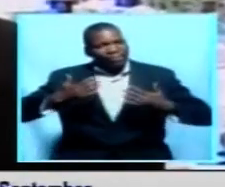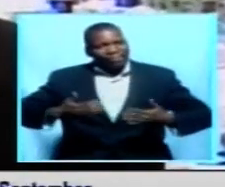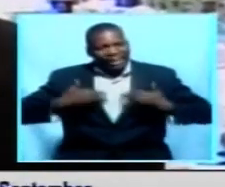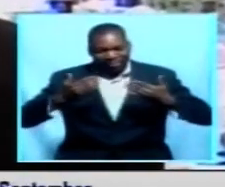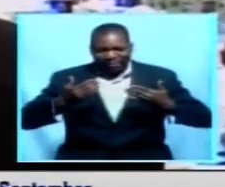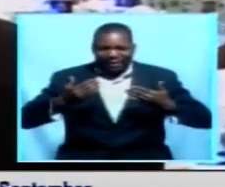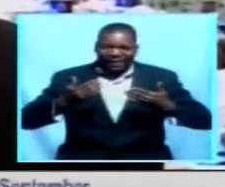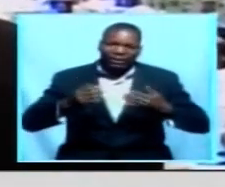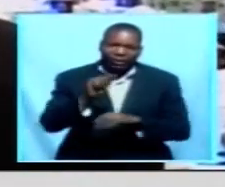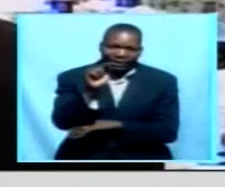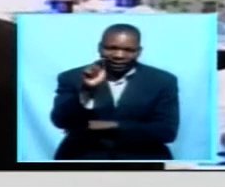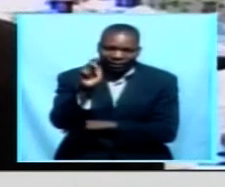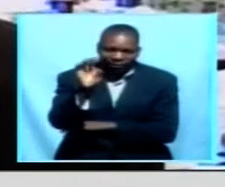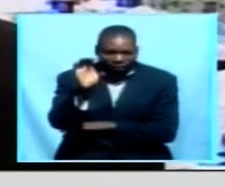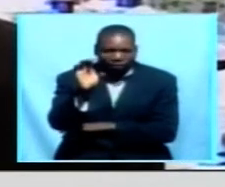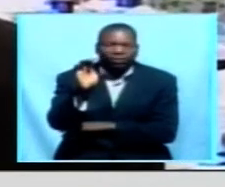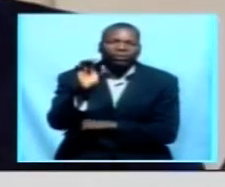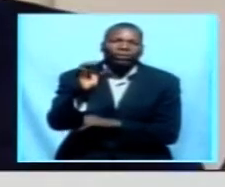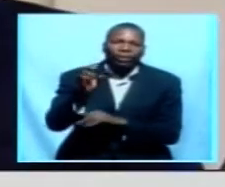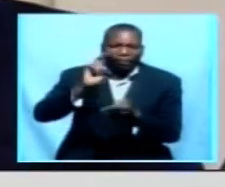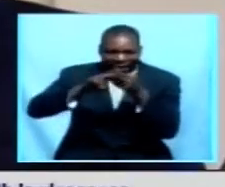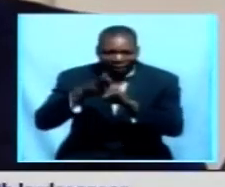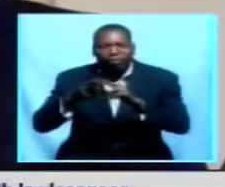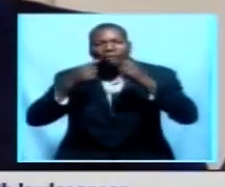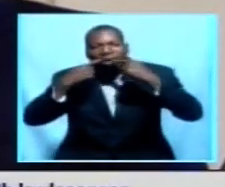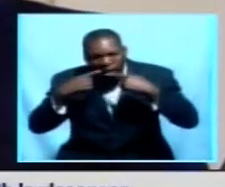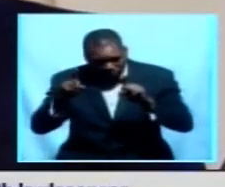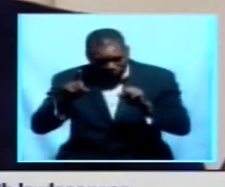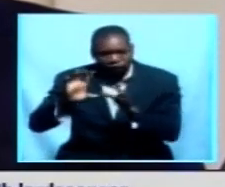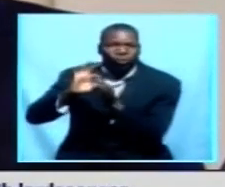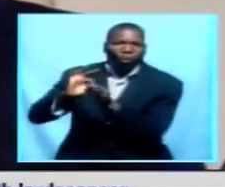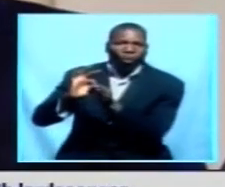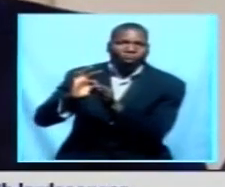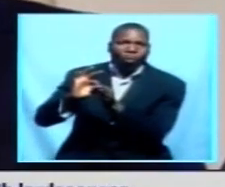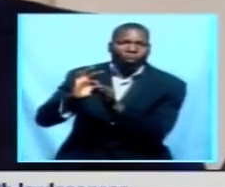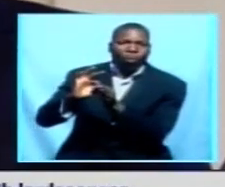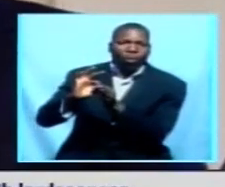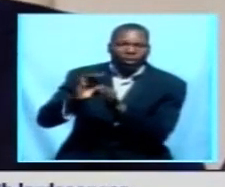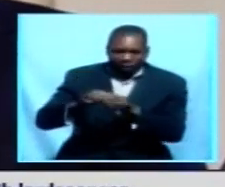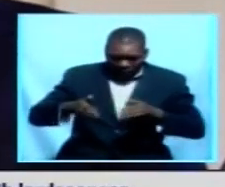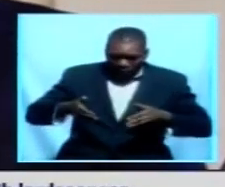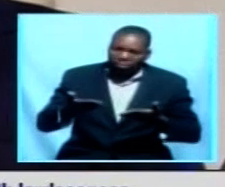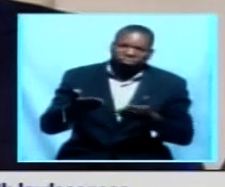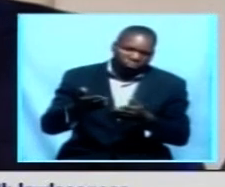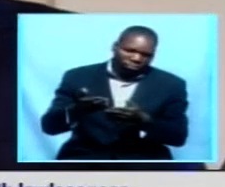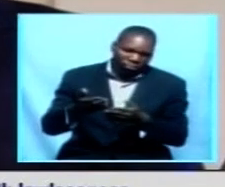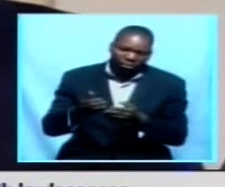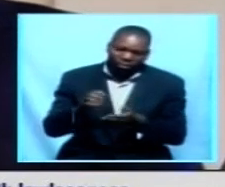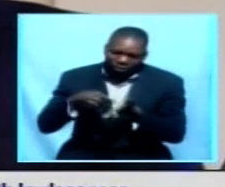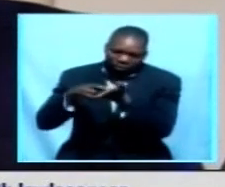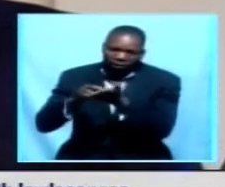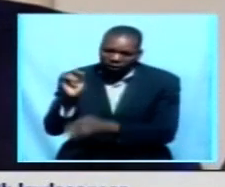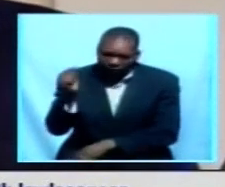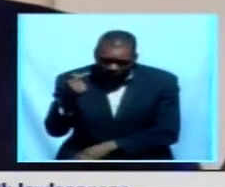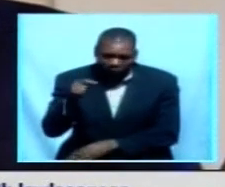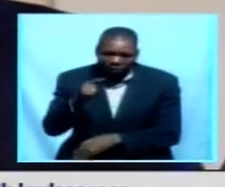board as a broadcast partner this year. Allow me on behalf of the Director General to confirm